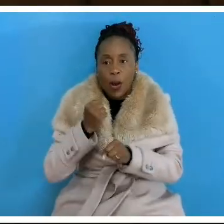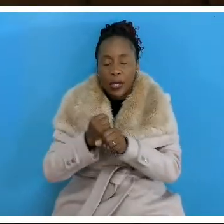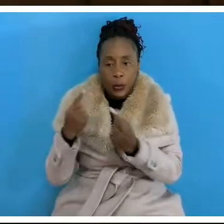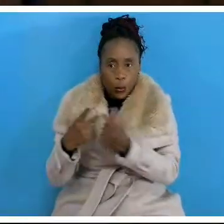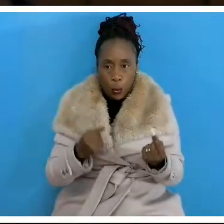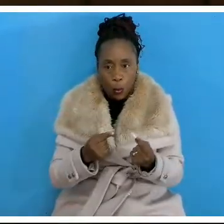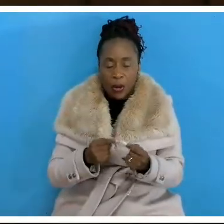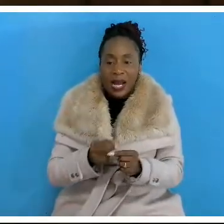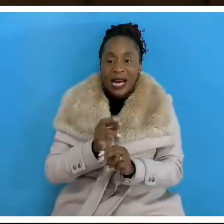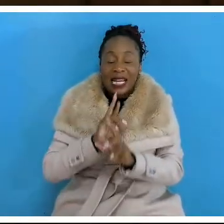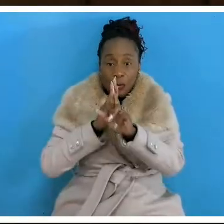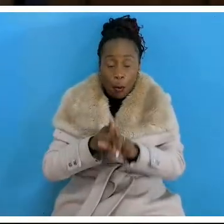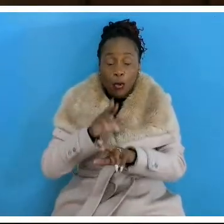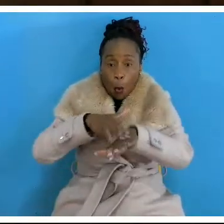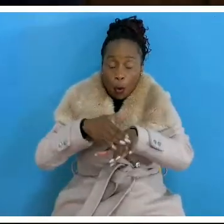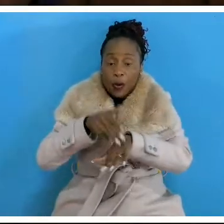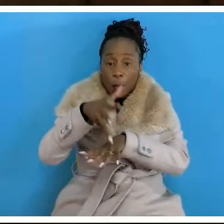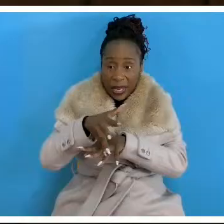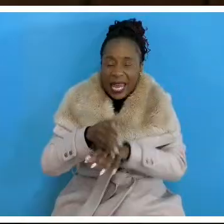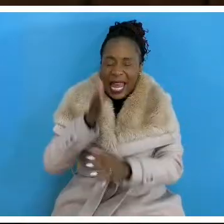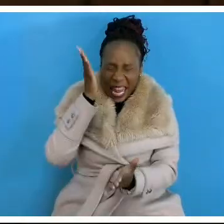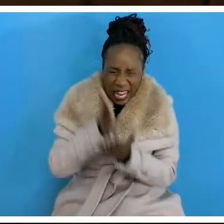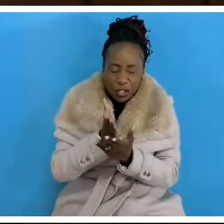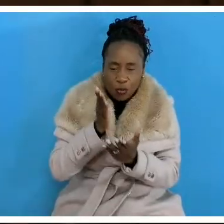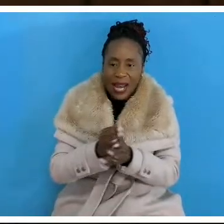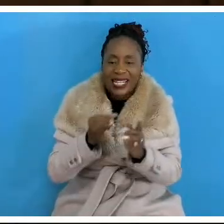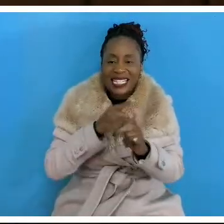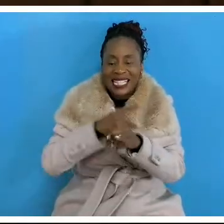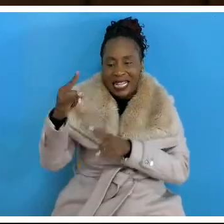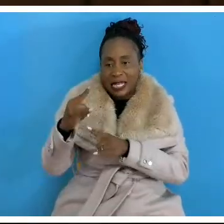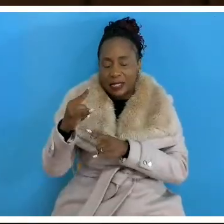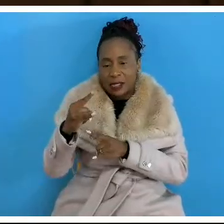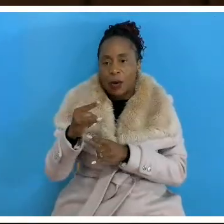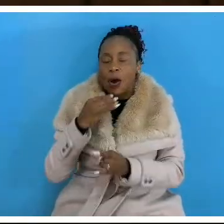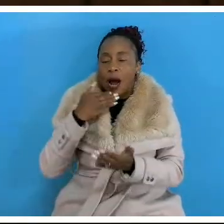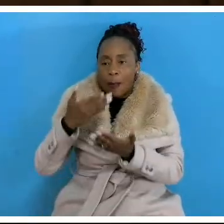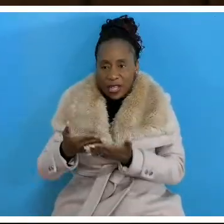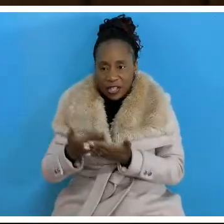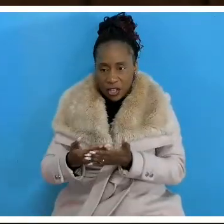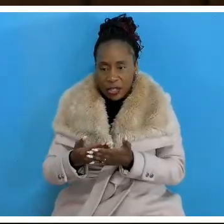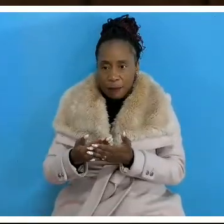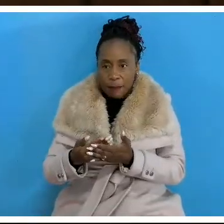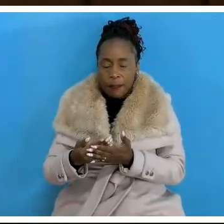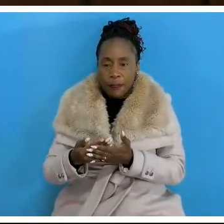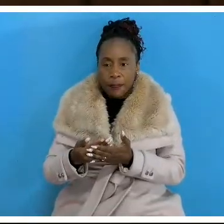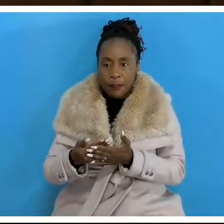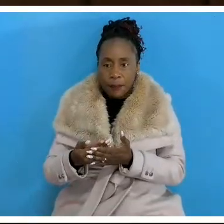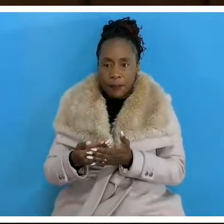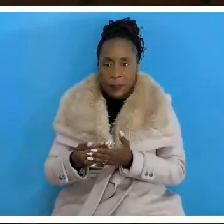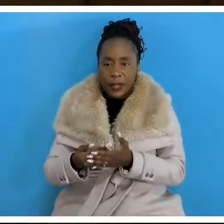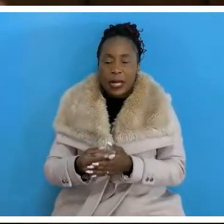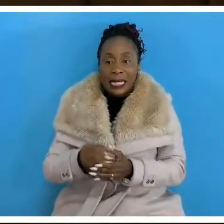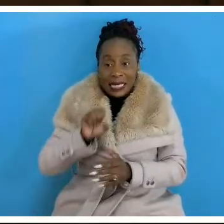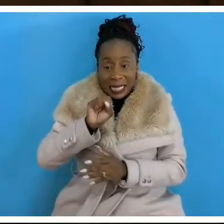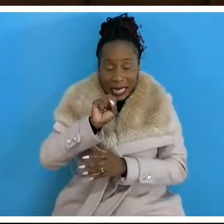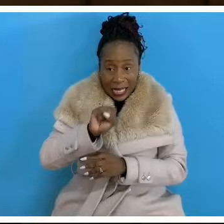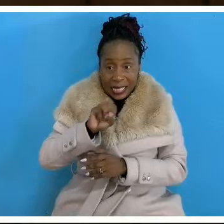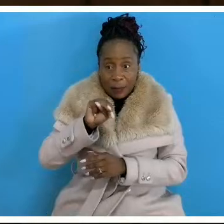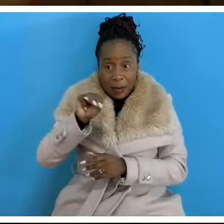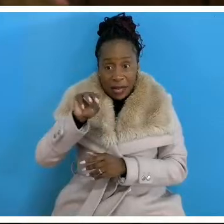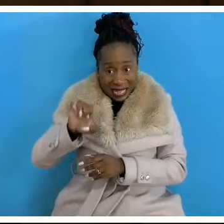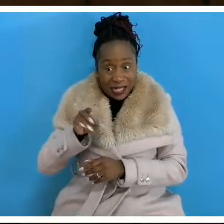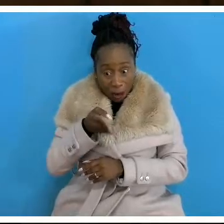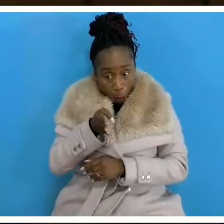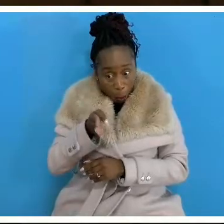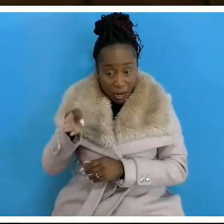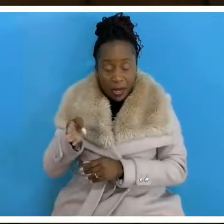on the actual successes of the applications. I have a wider reach. There are some SMMEs here that have my contacts that we